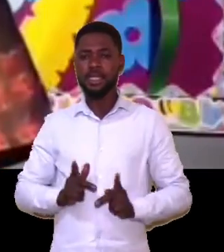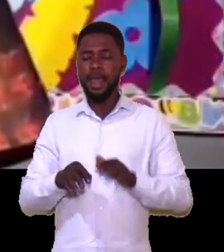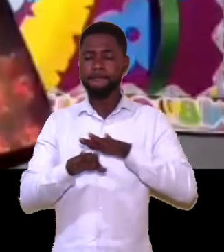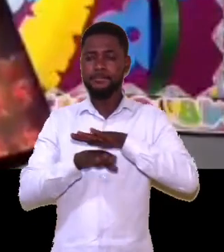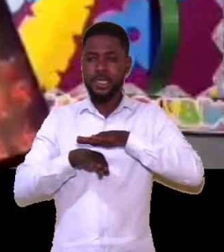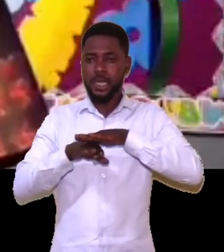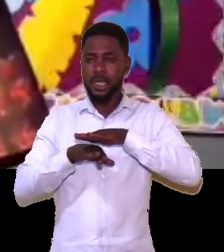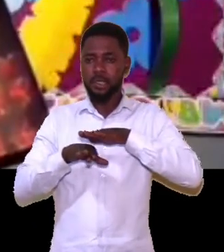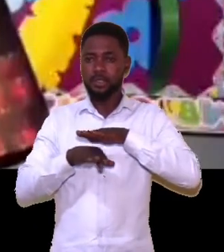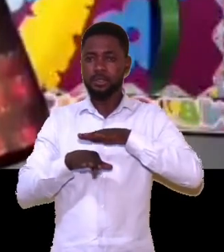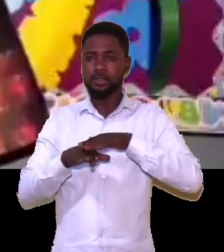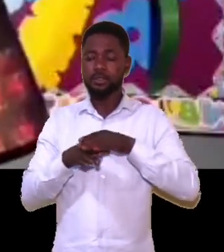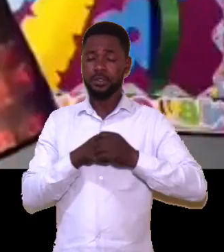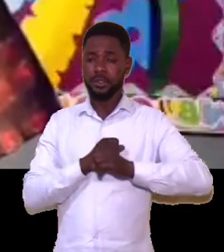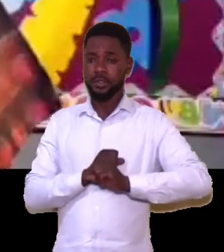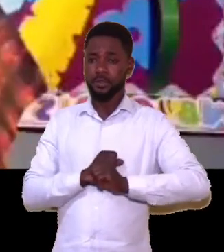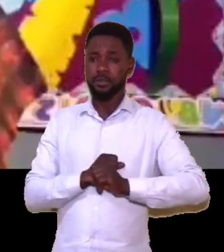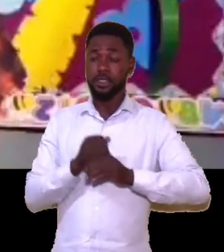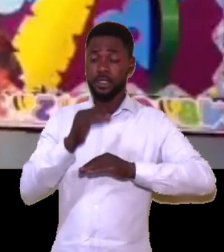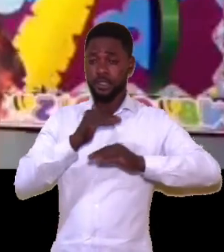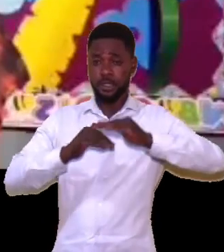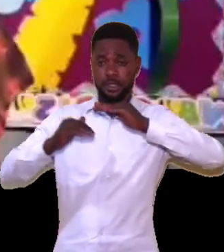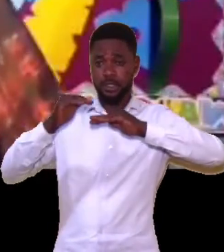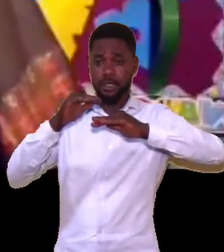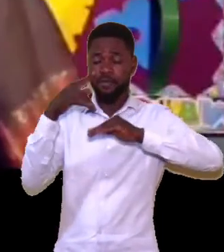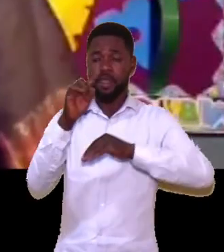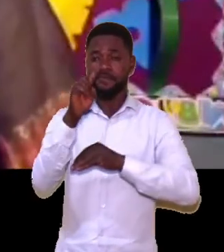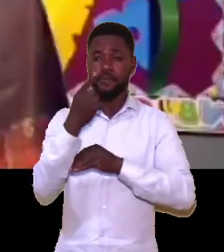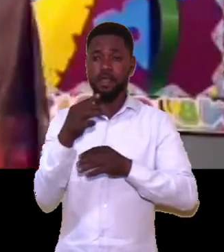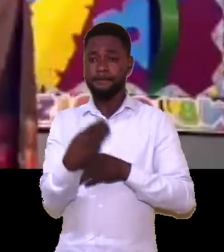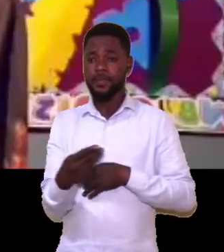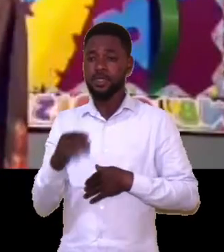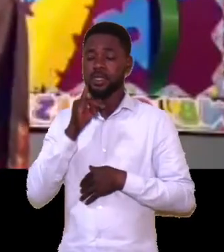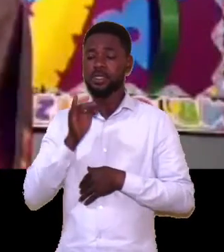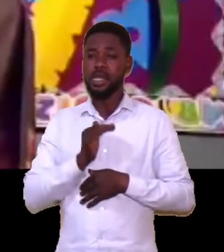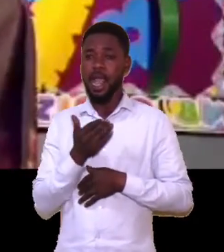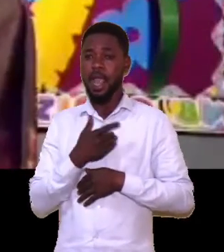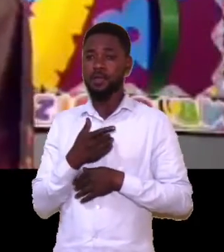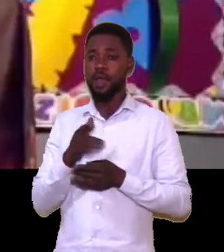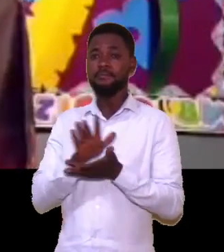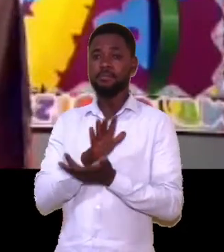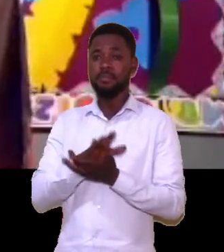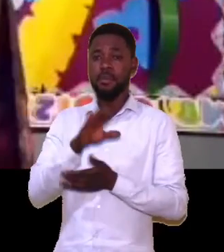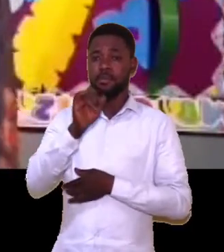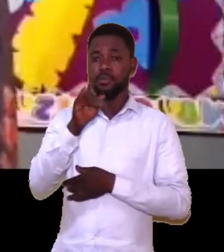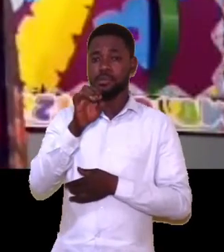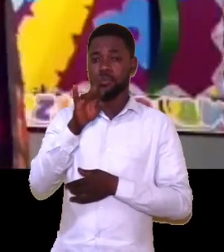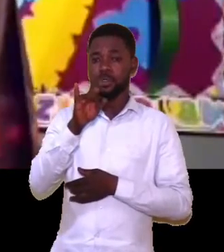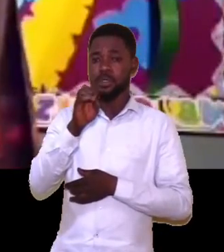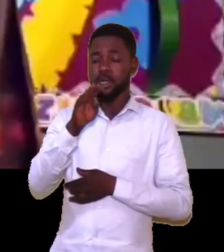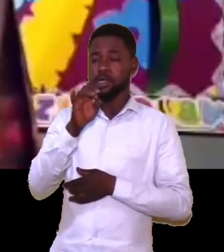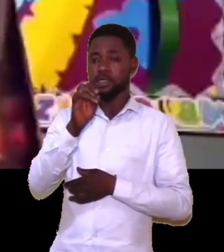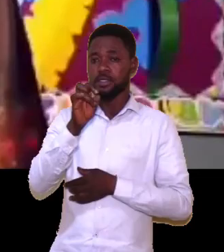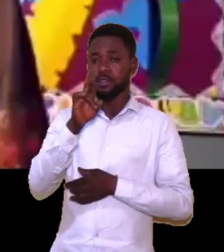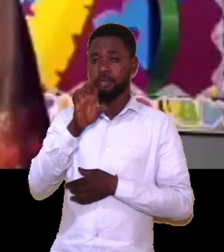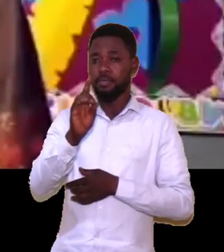personal face shield. So the first material is our cardboard. Just get your